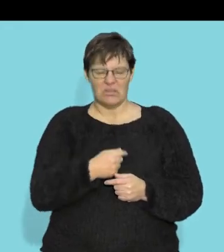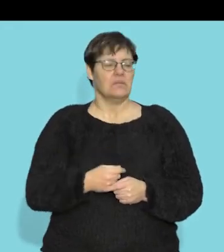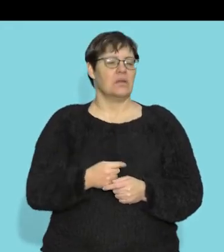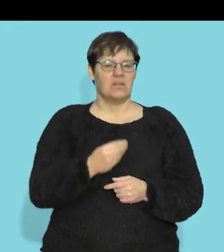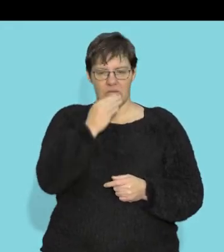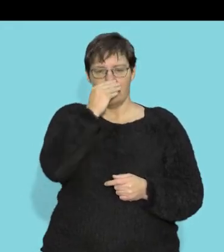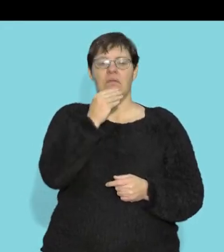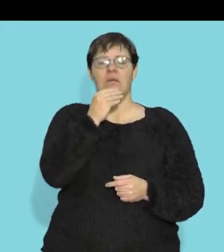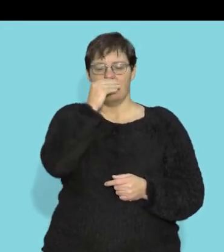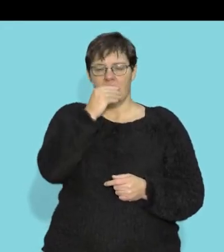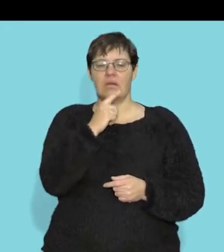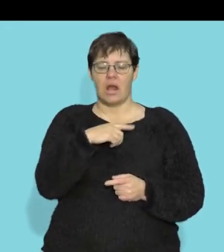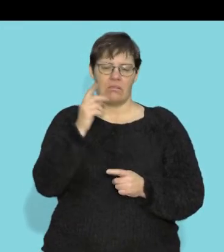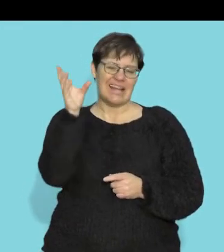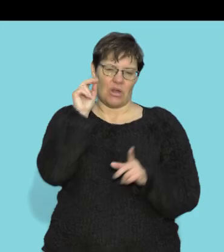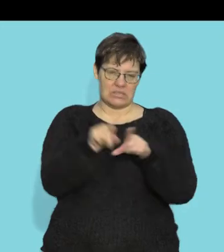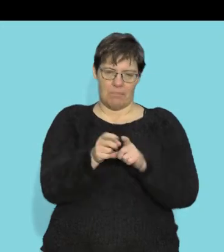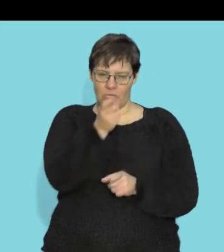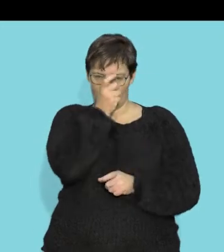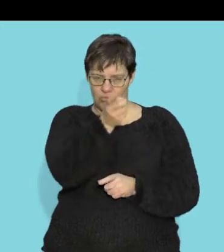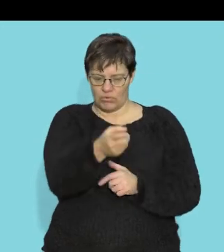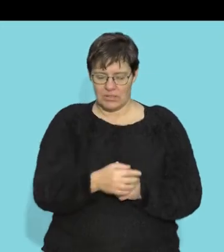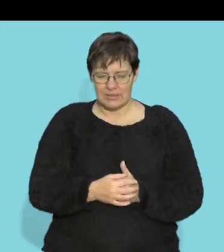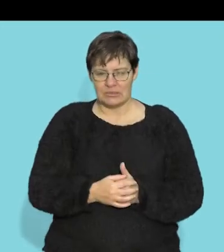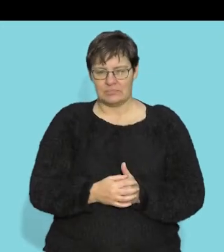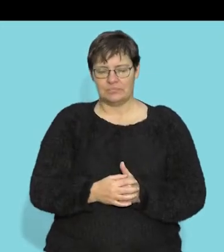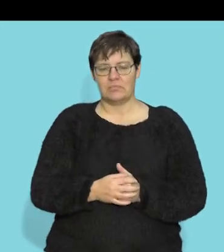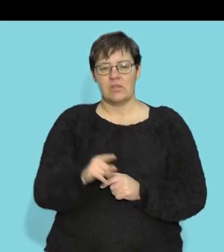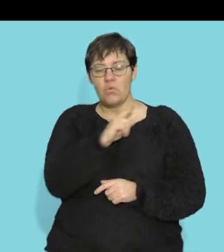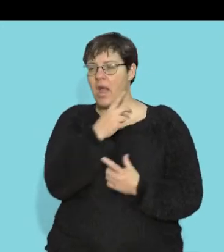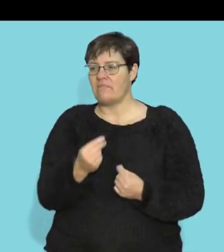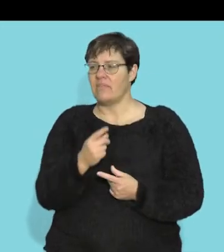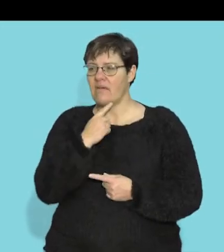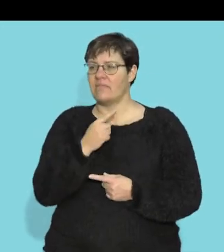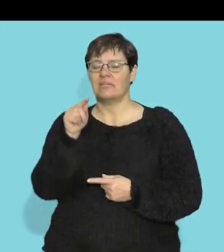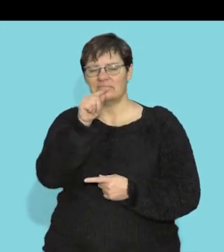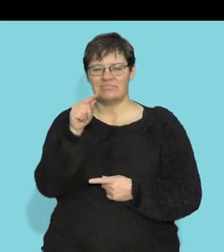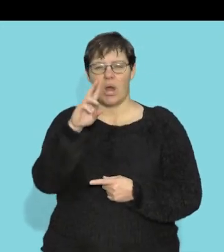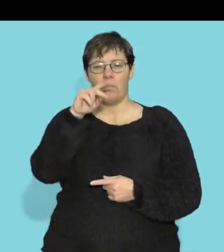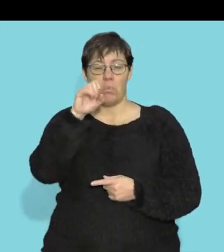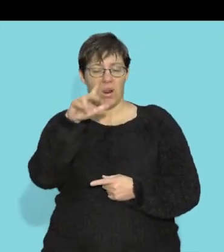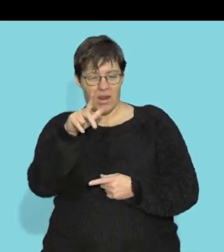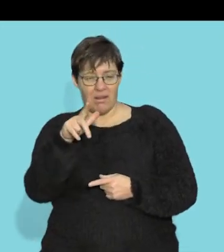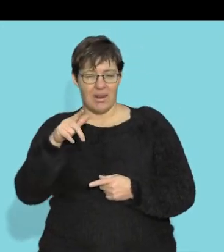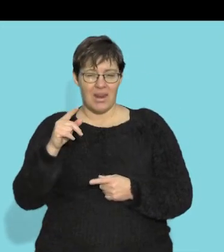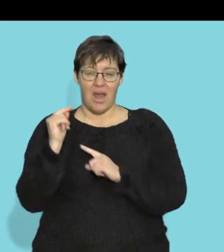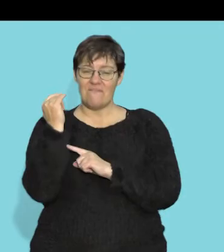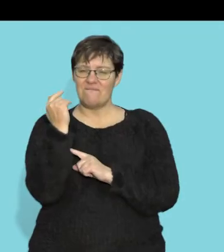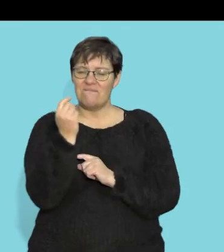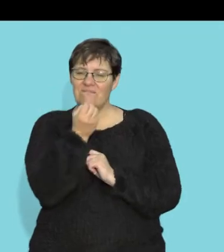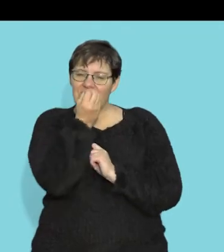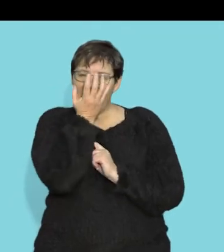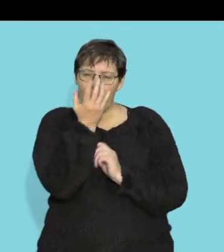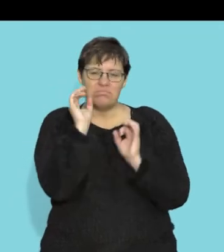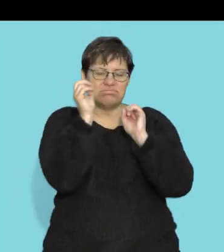rhino, right? So what happens here, you have maybe triggers, and pollen is a good trigger. And basically